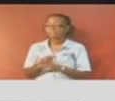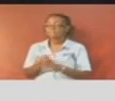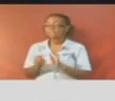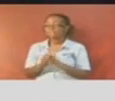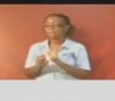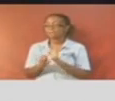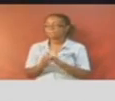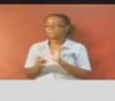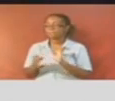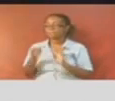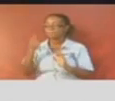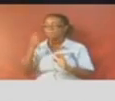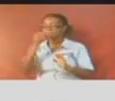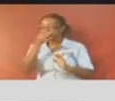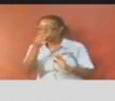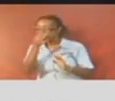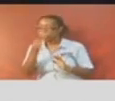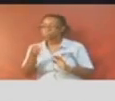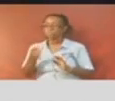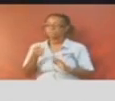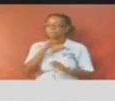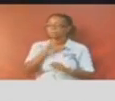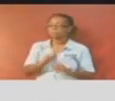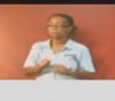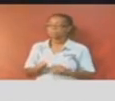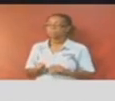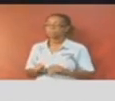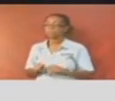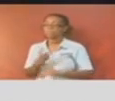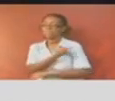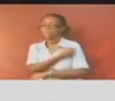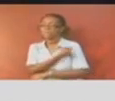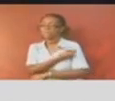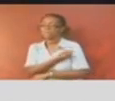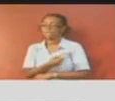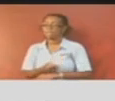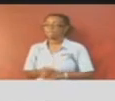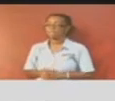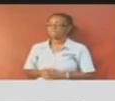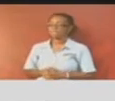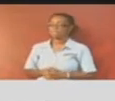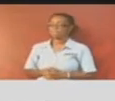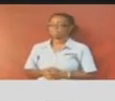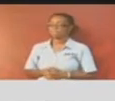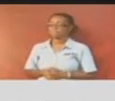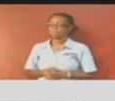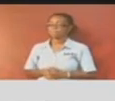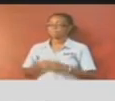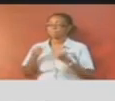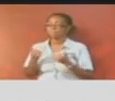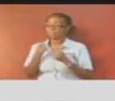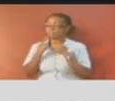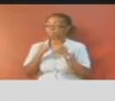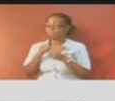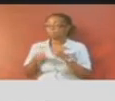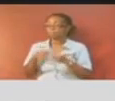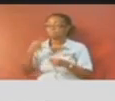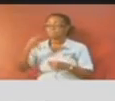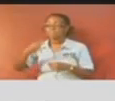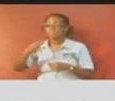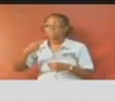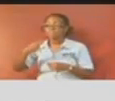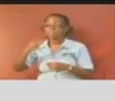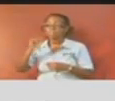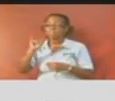vaccine platform as well. Next slide. So speaking about herd immunity in general, we had